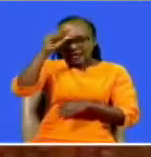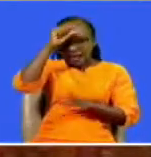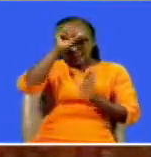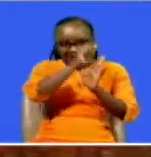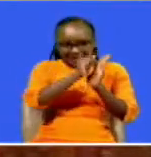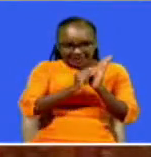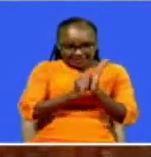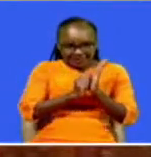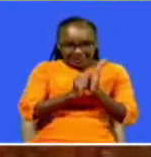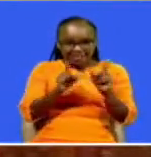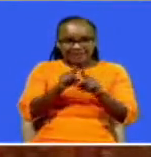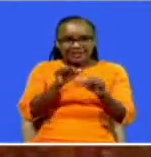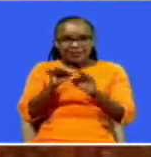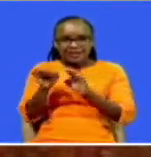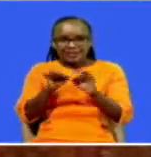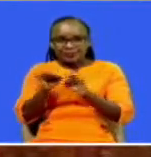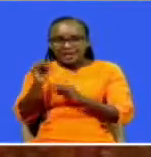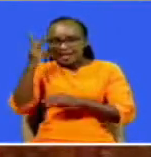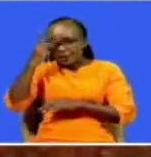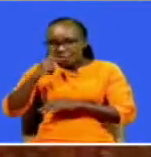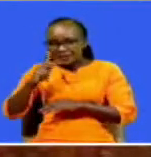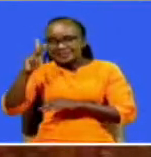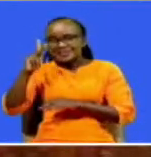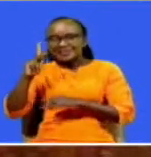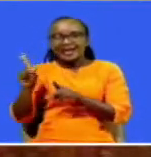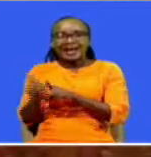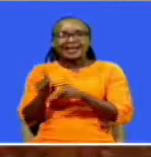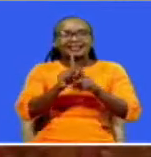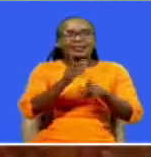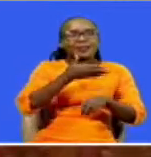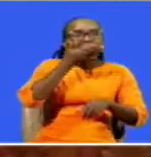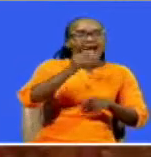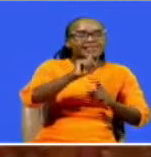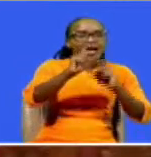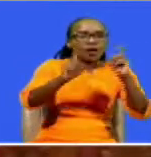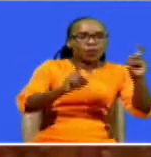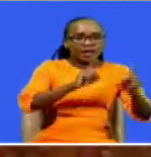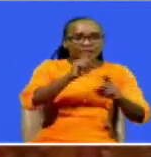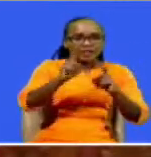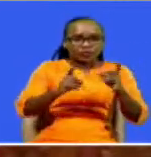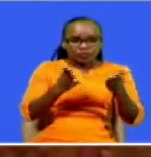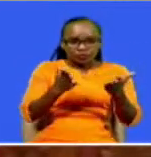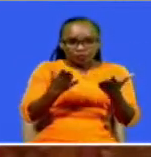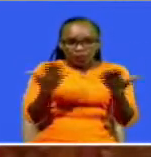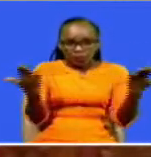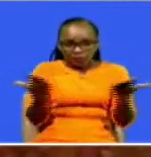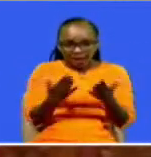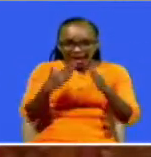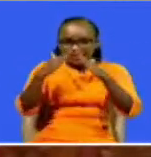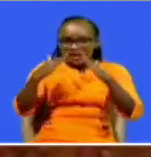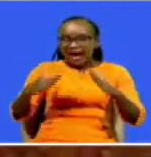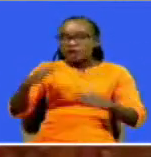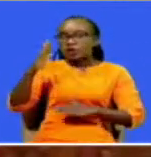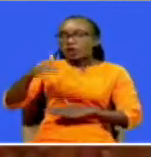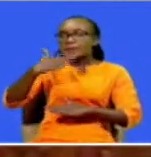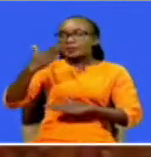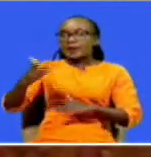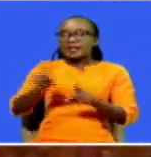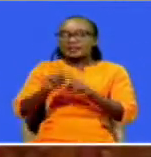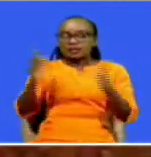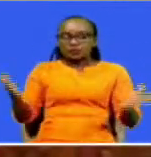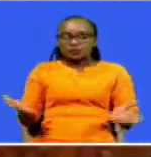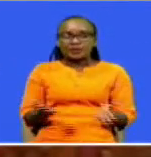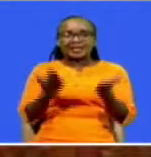agenda, explain policy, and answer questions on the floor of the House to